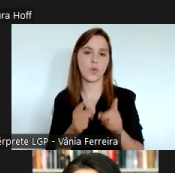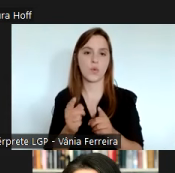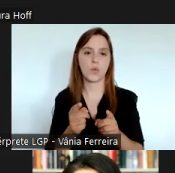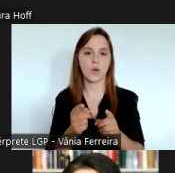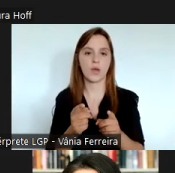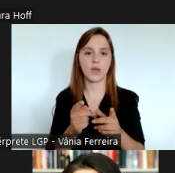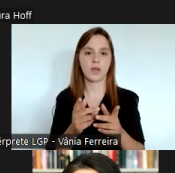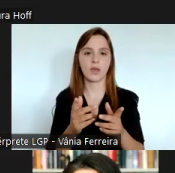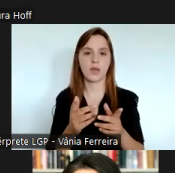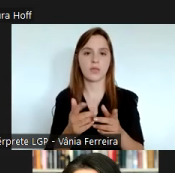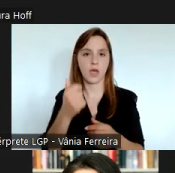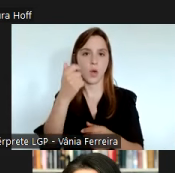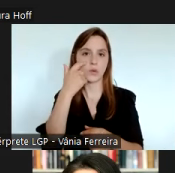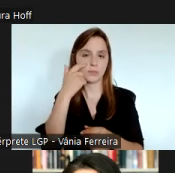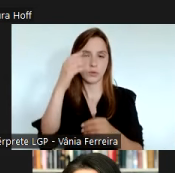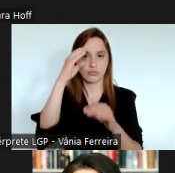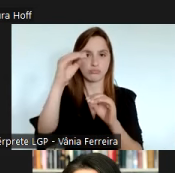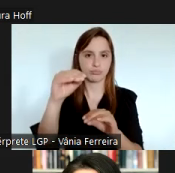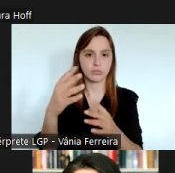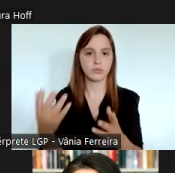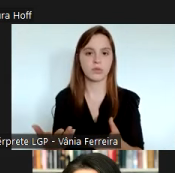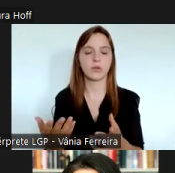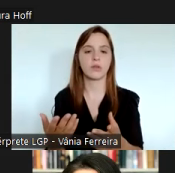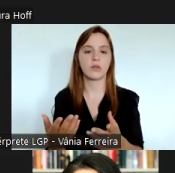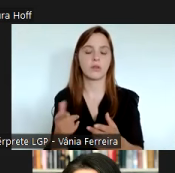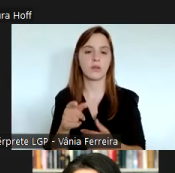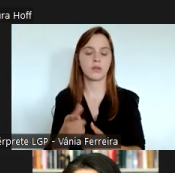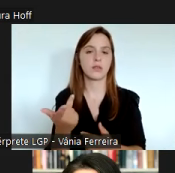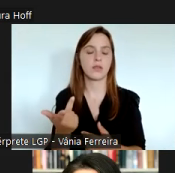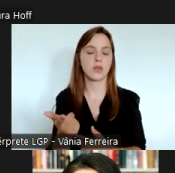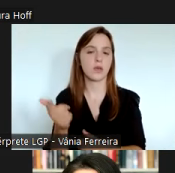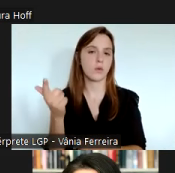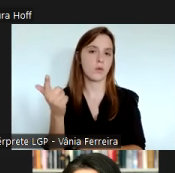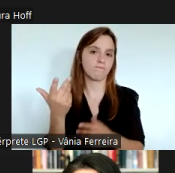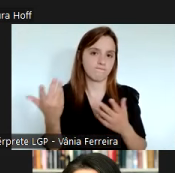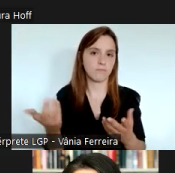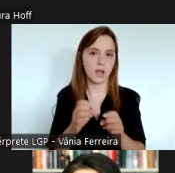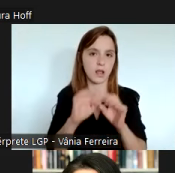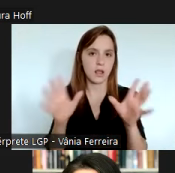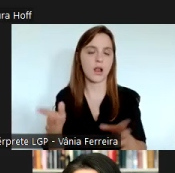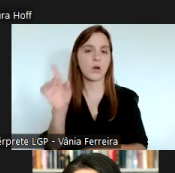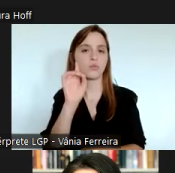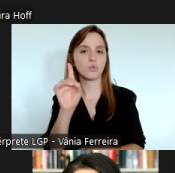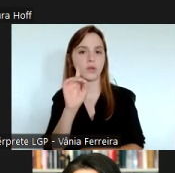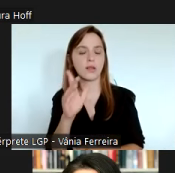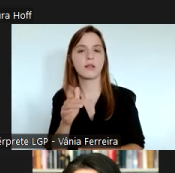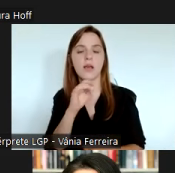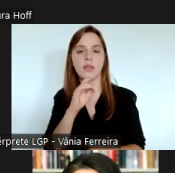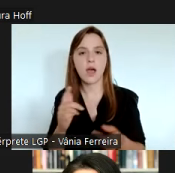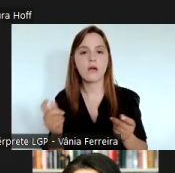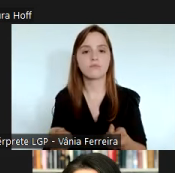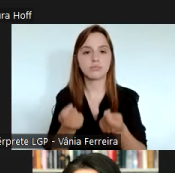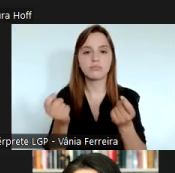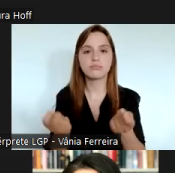right? So I guess a very important point is the promotion of intercultural